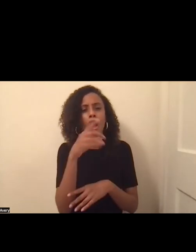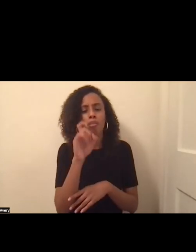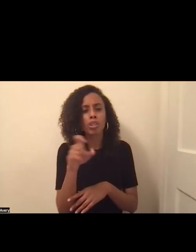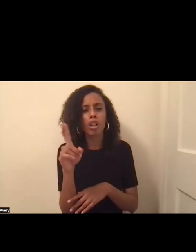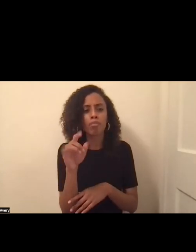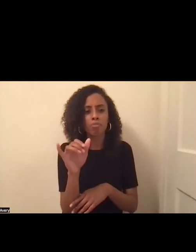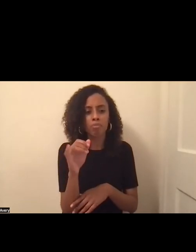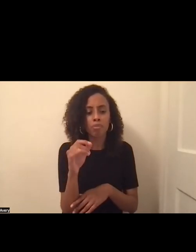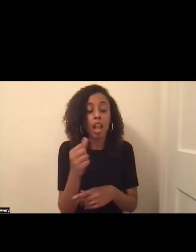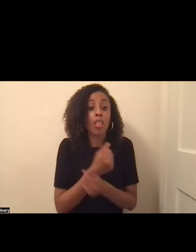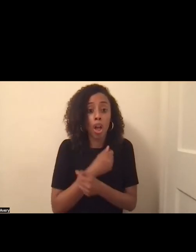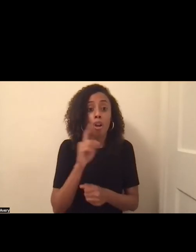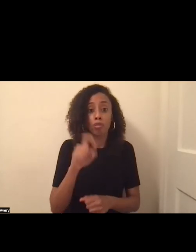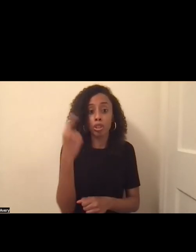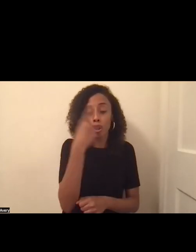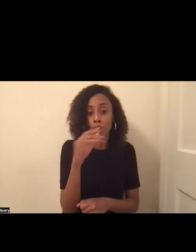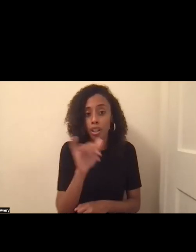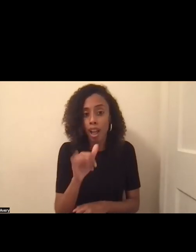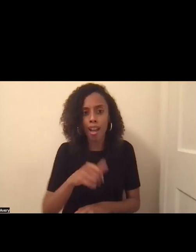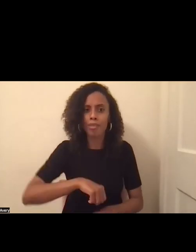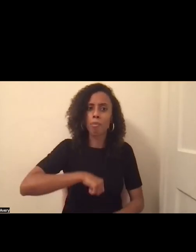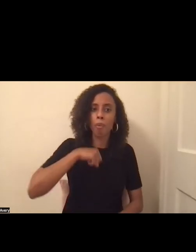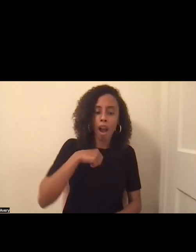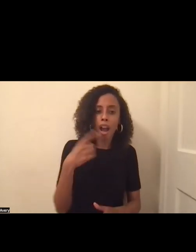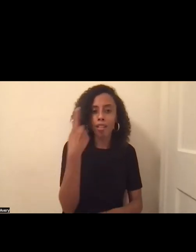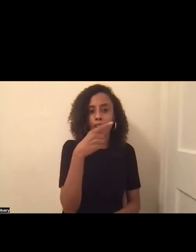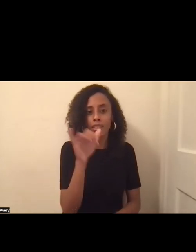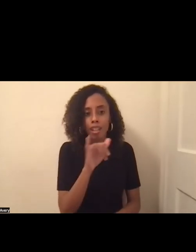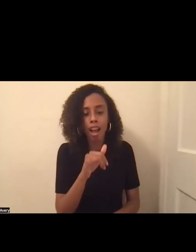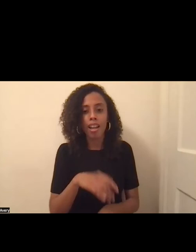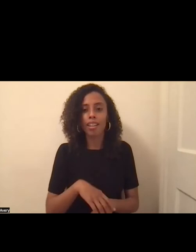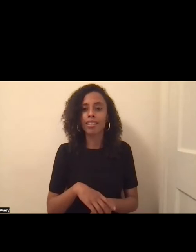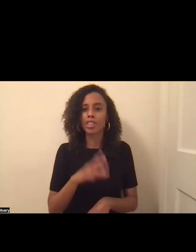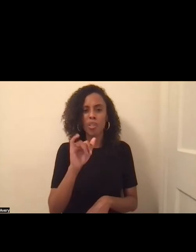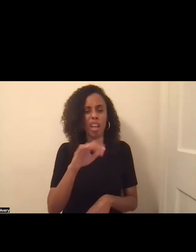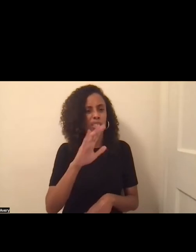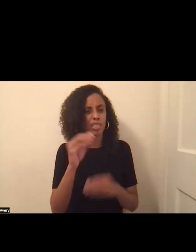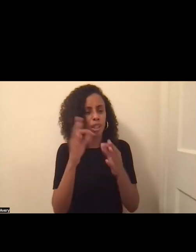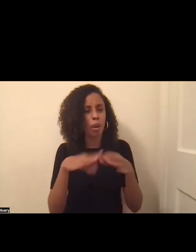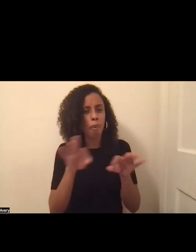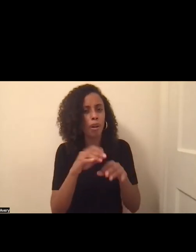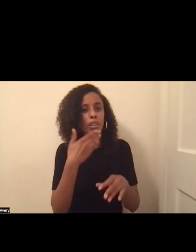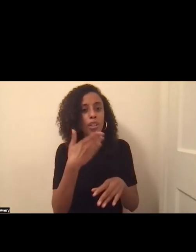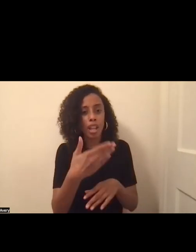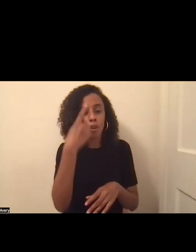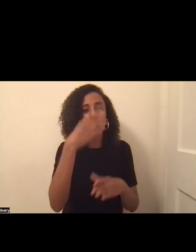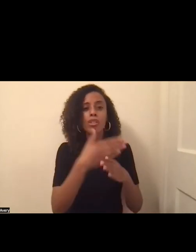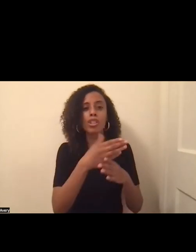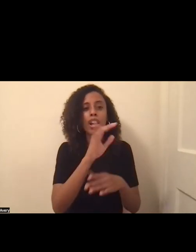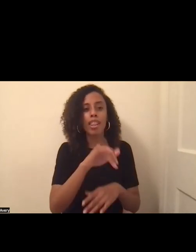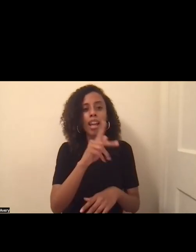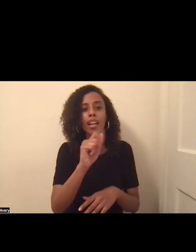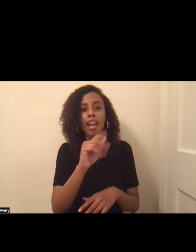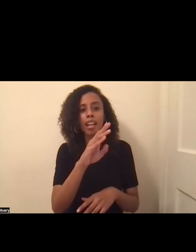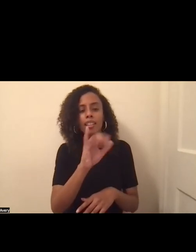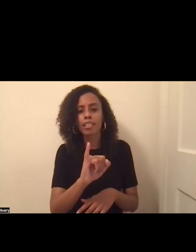looks like and support looks like, is also really important. So thank you for sharing that, Casey. Is there one more person